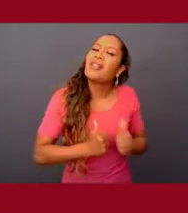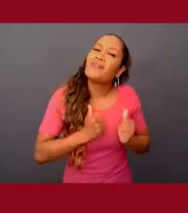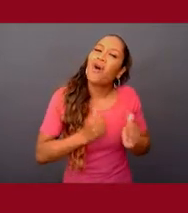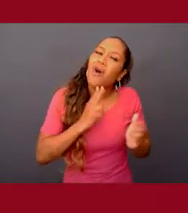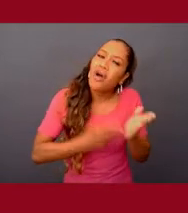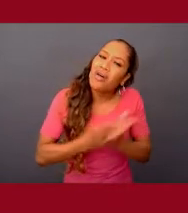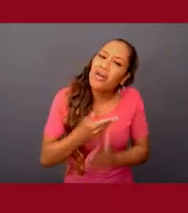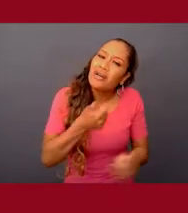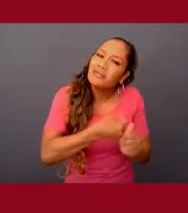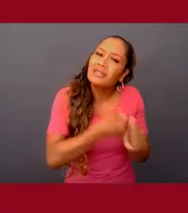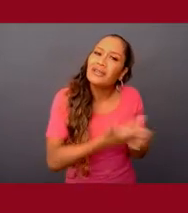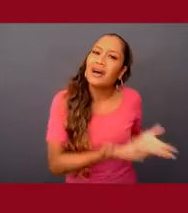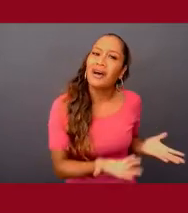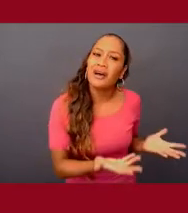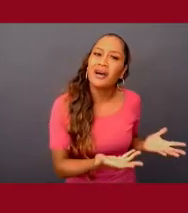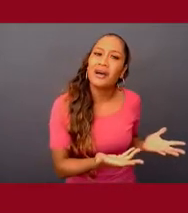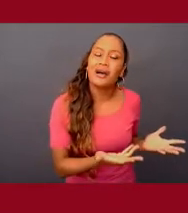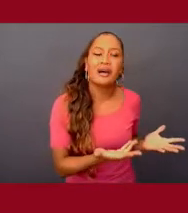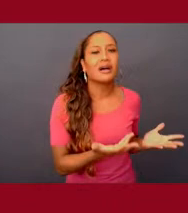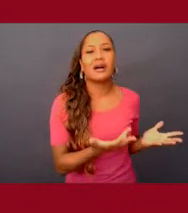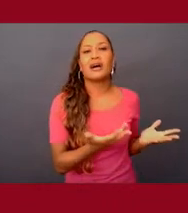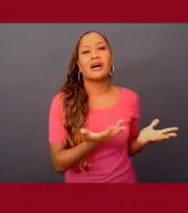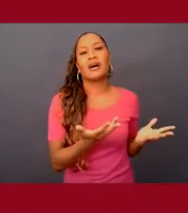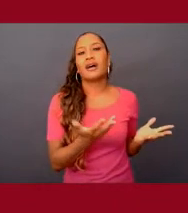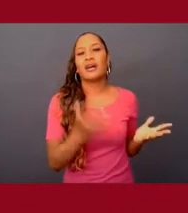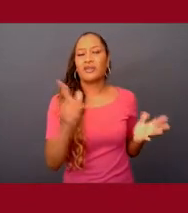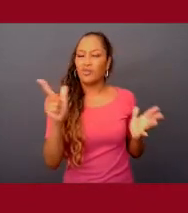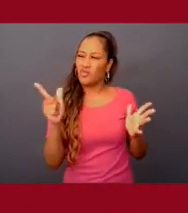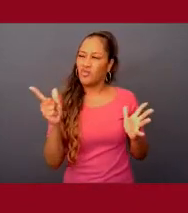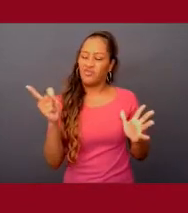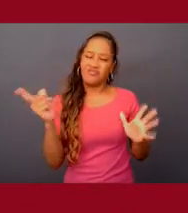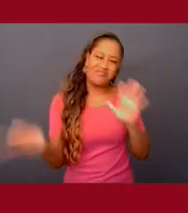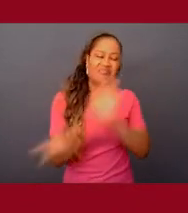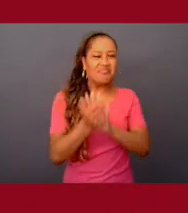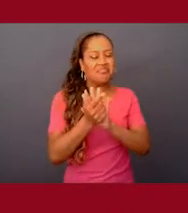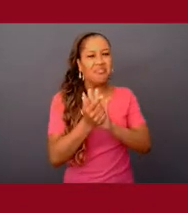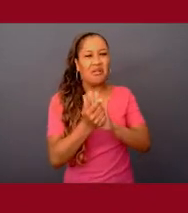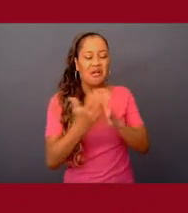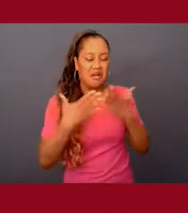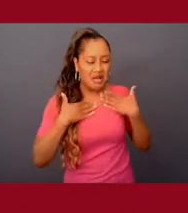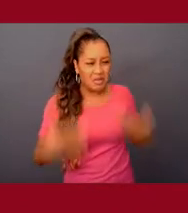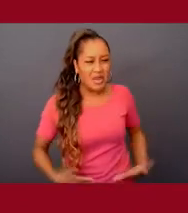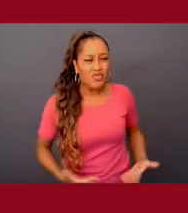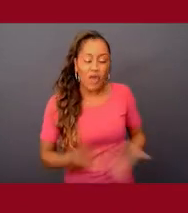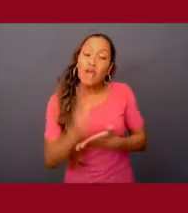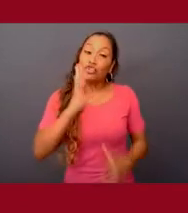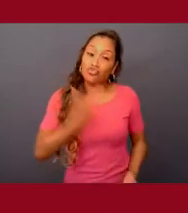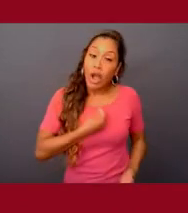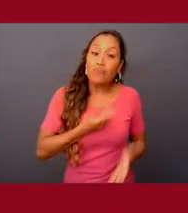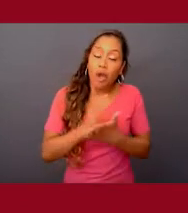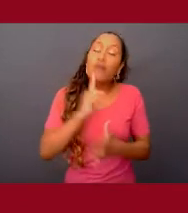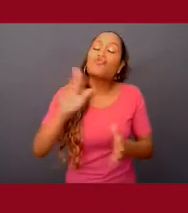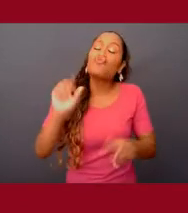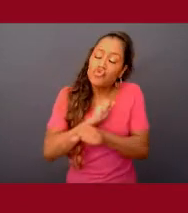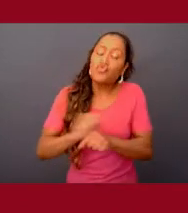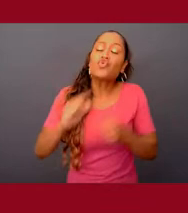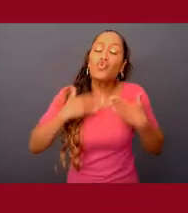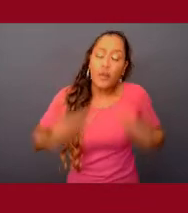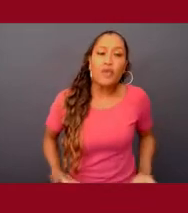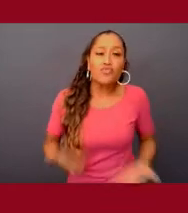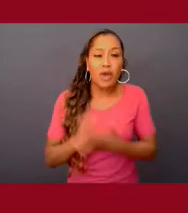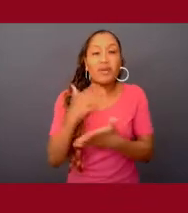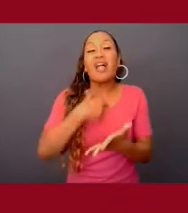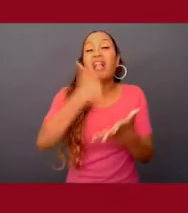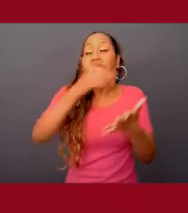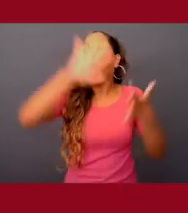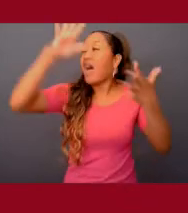themselves. And it's a violation of human rights. Trans rights are human rights. We got a lot of other things y'all